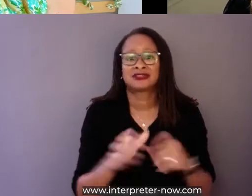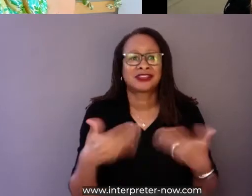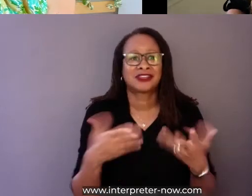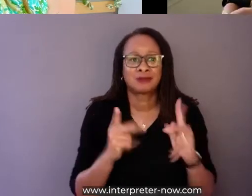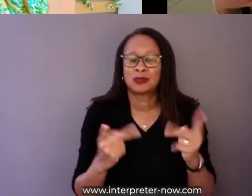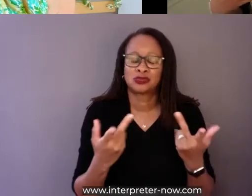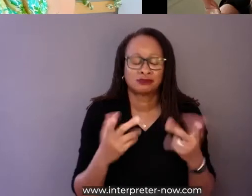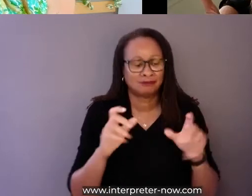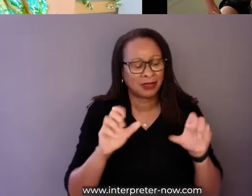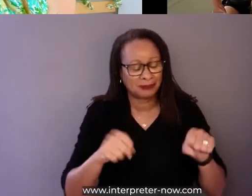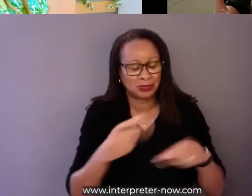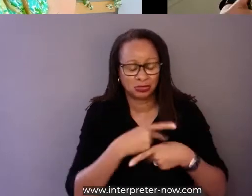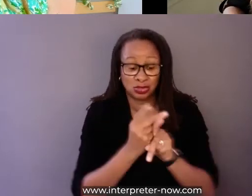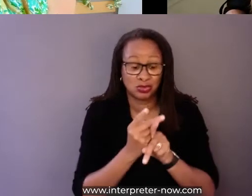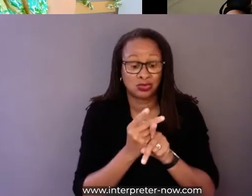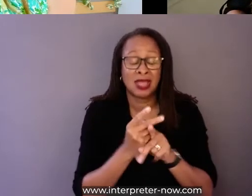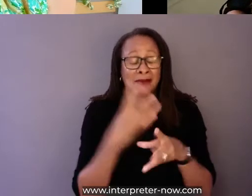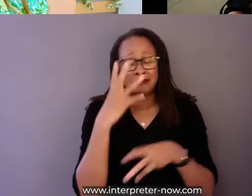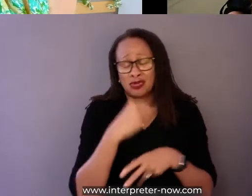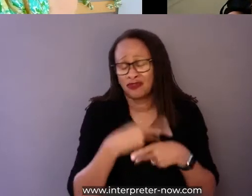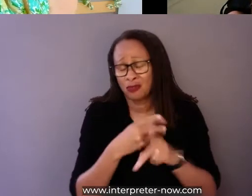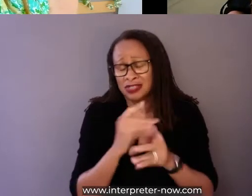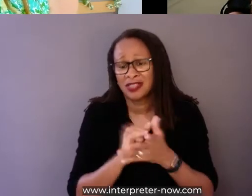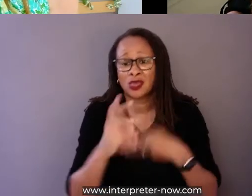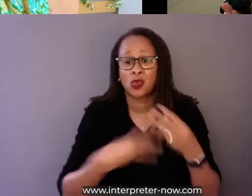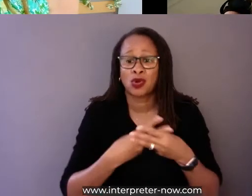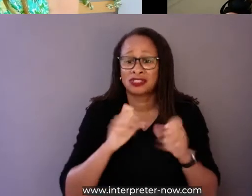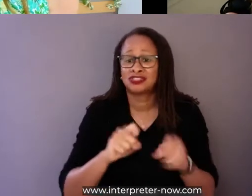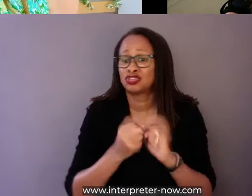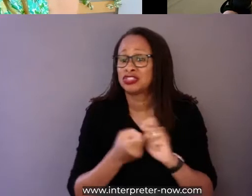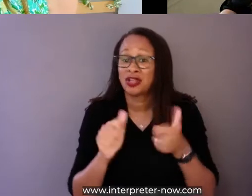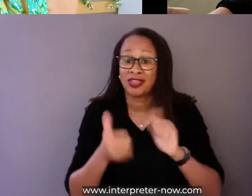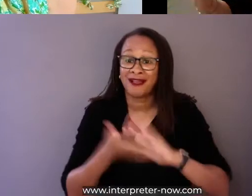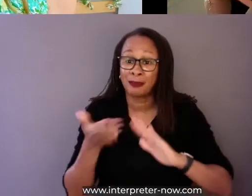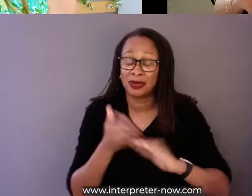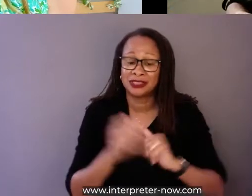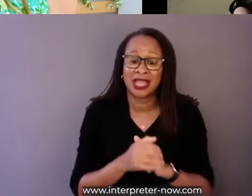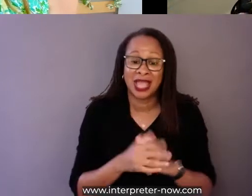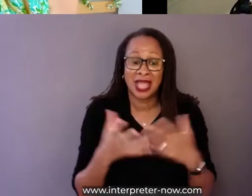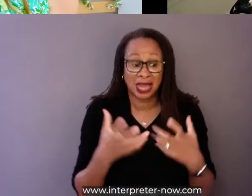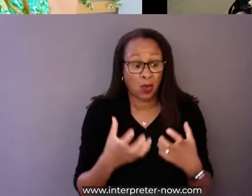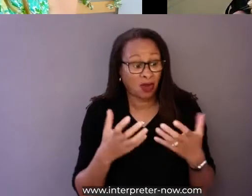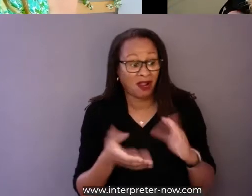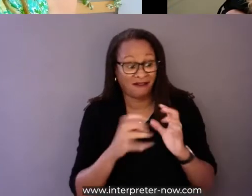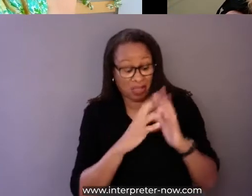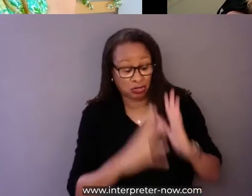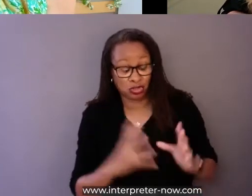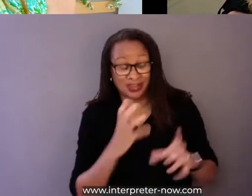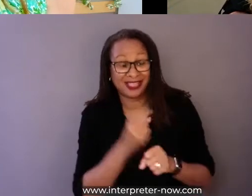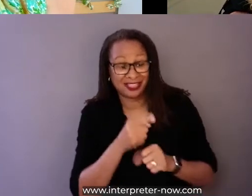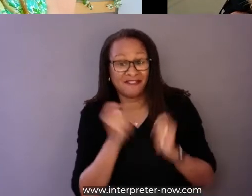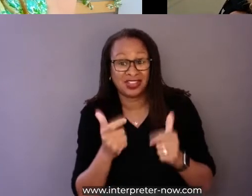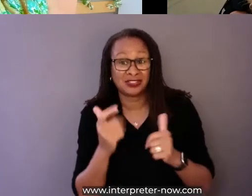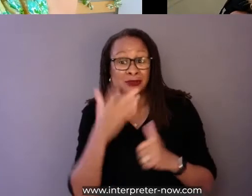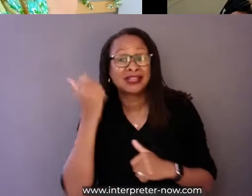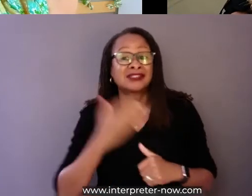that change the way the world operates. And I'd like to think that I can help our founders get there faster because of my background. And